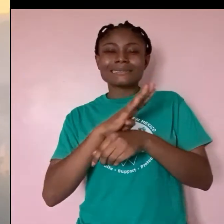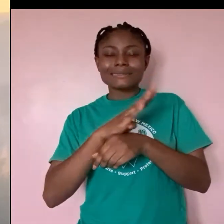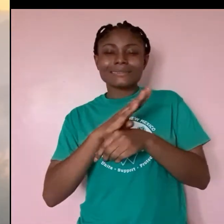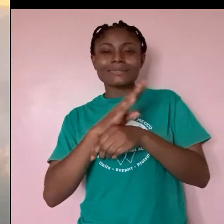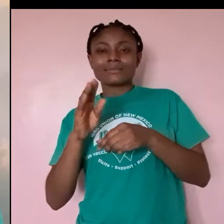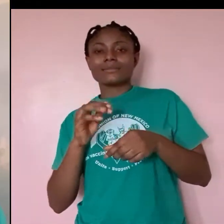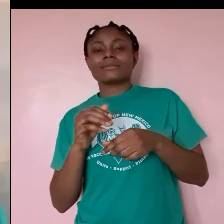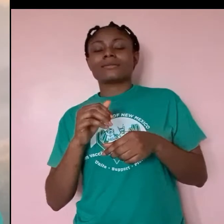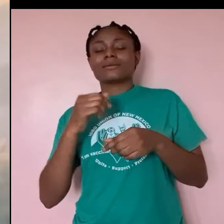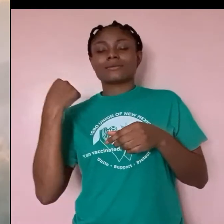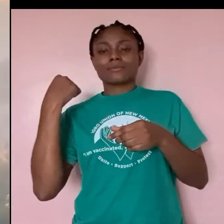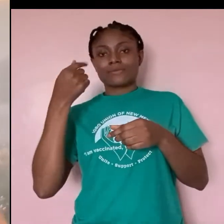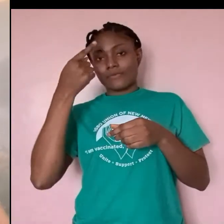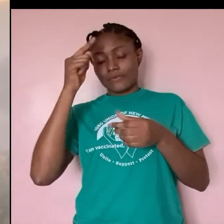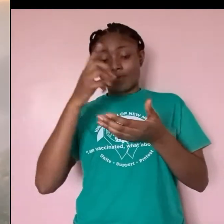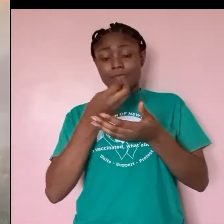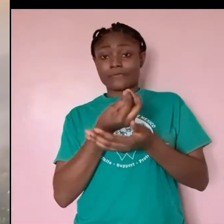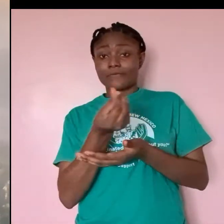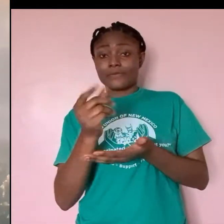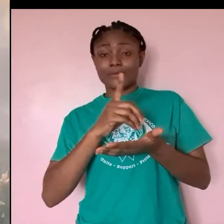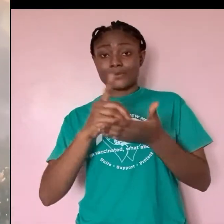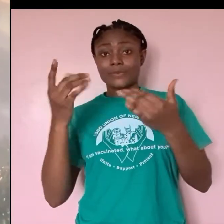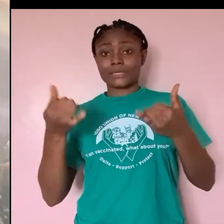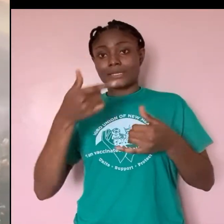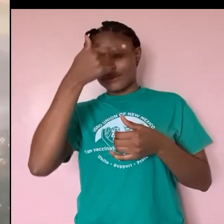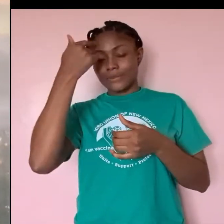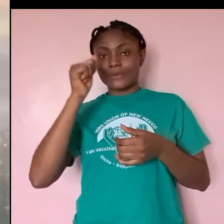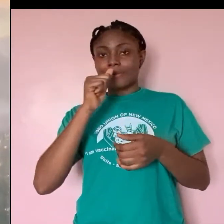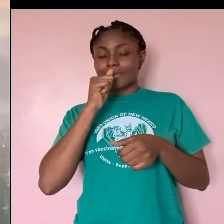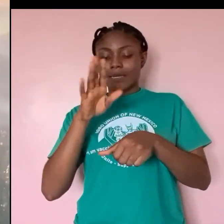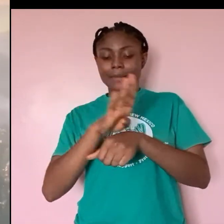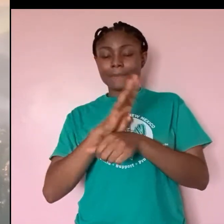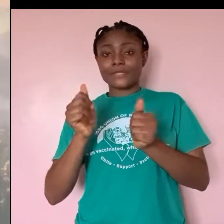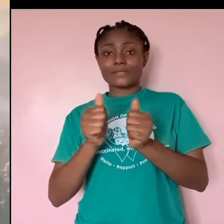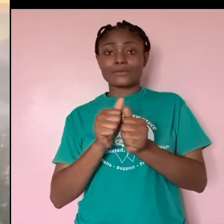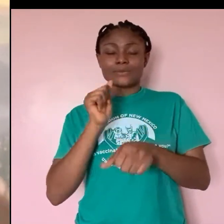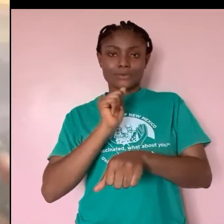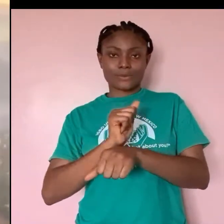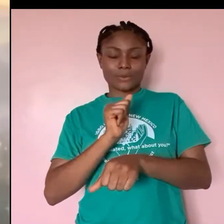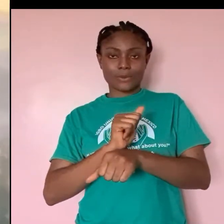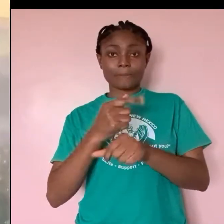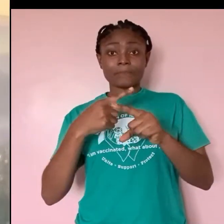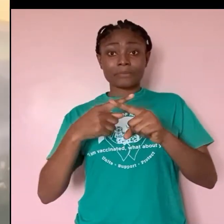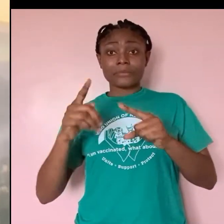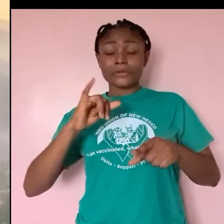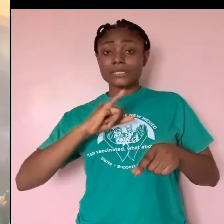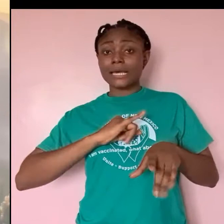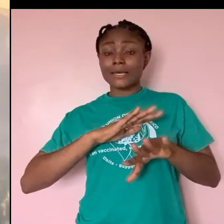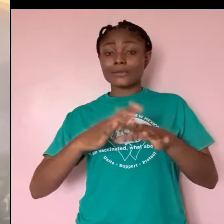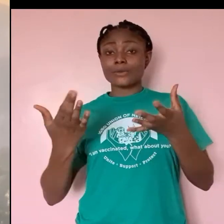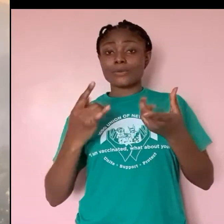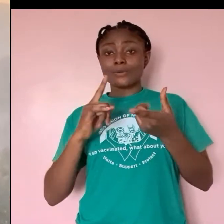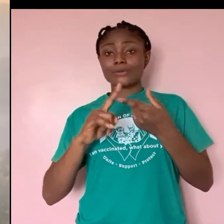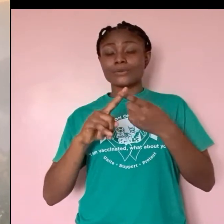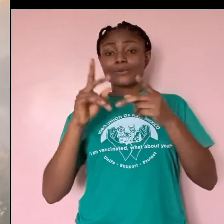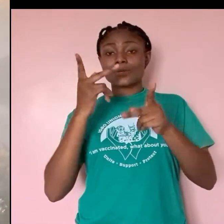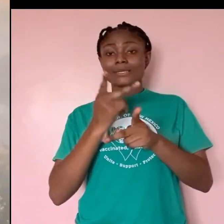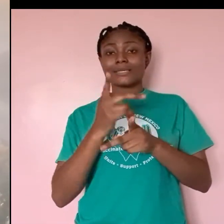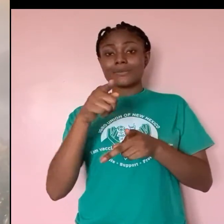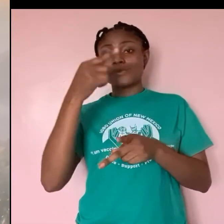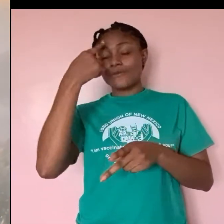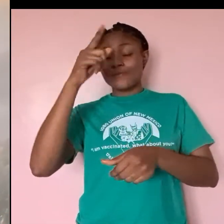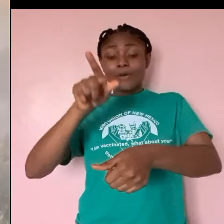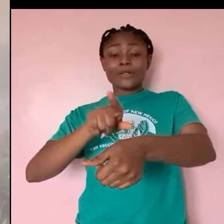few weeks because I've been so busy with works. Right, but I didn't want to keep you in suspense for